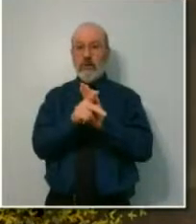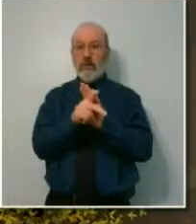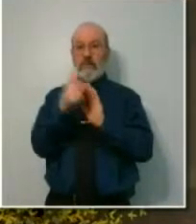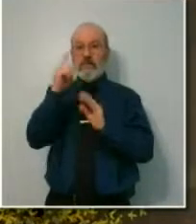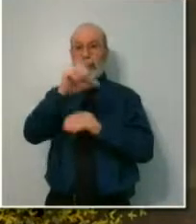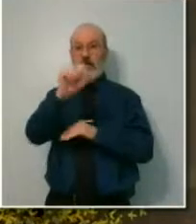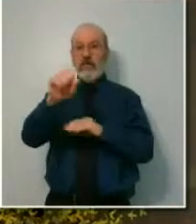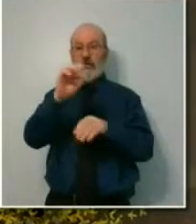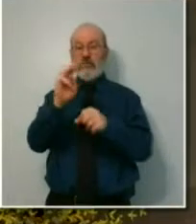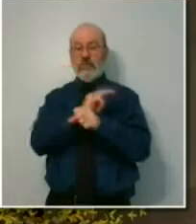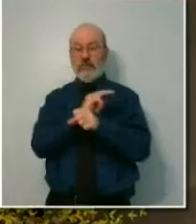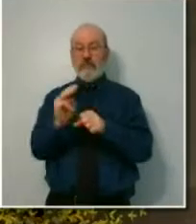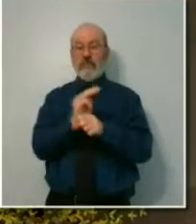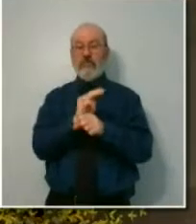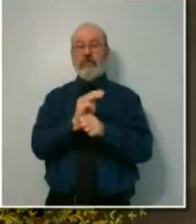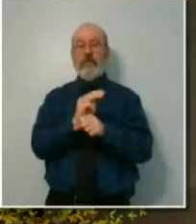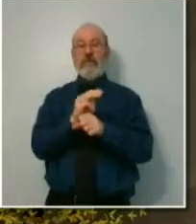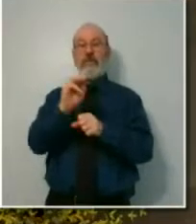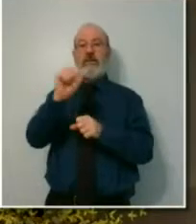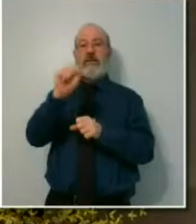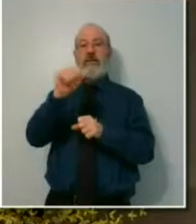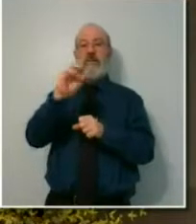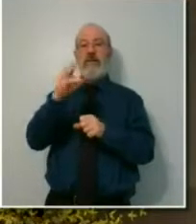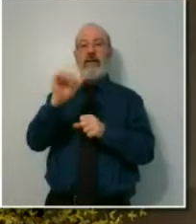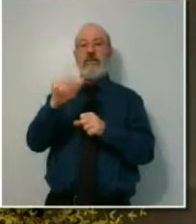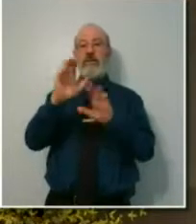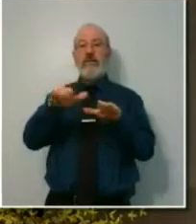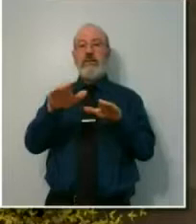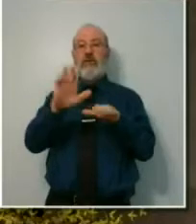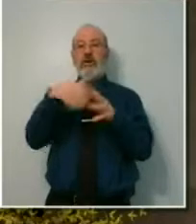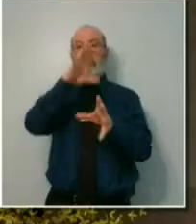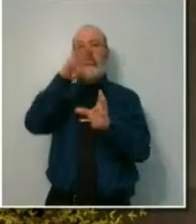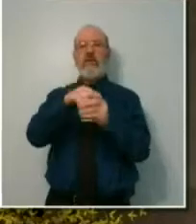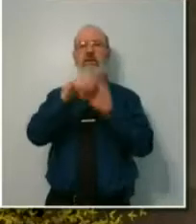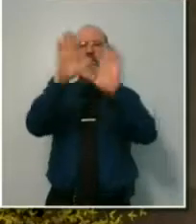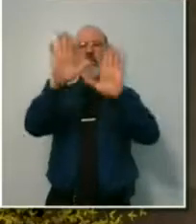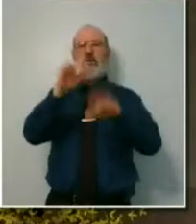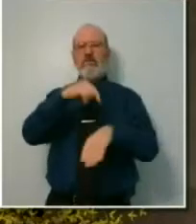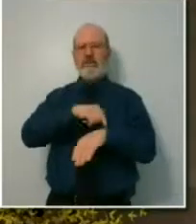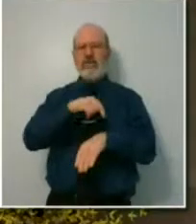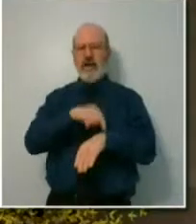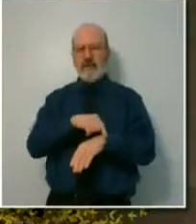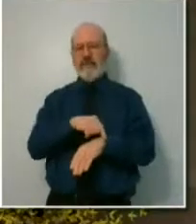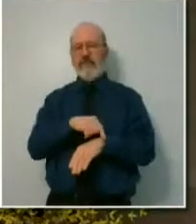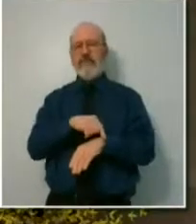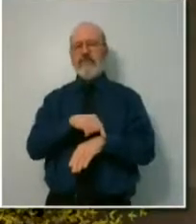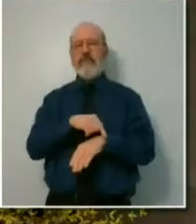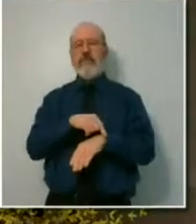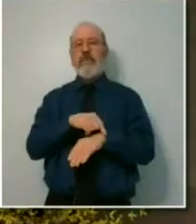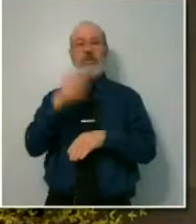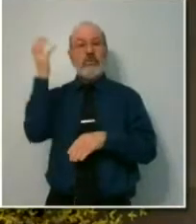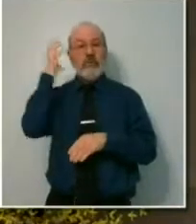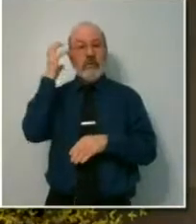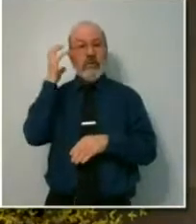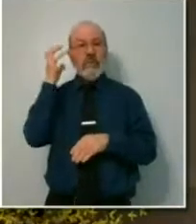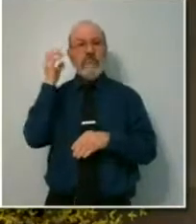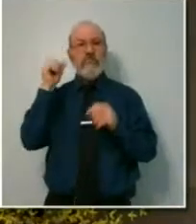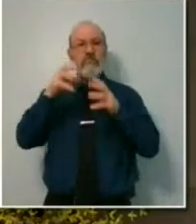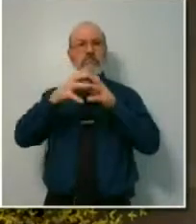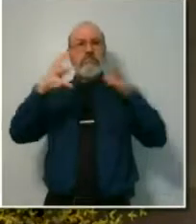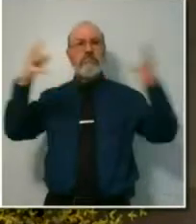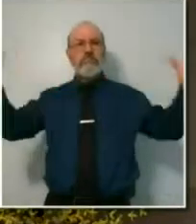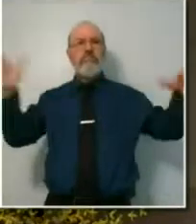school ministry. Sandra and the kids all participated and had a great time. The radio has a wide range, reaching